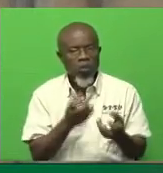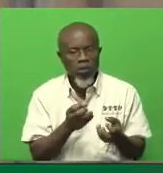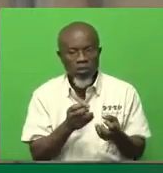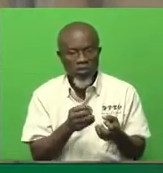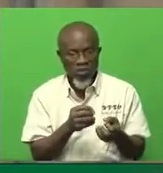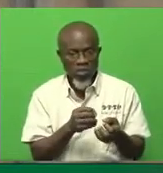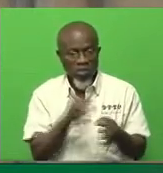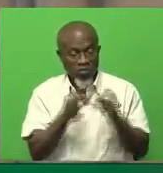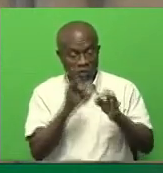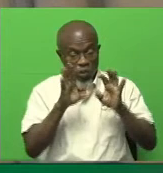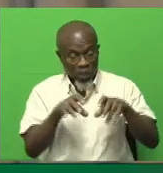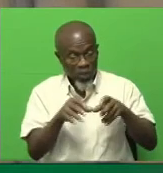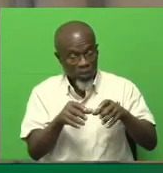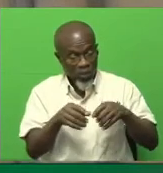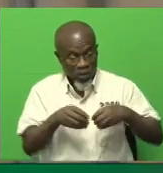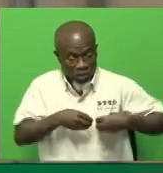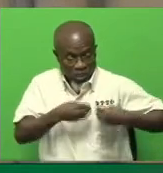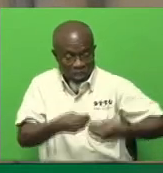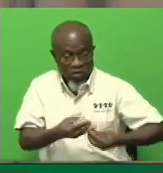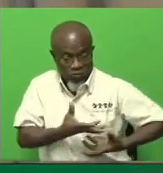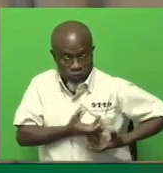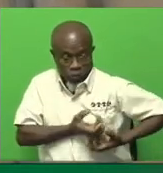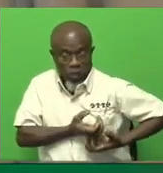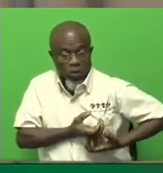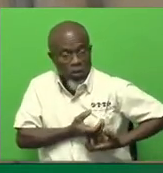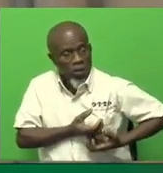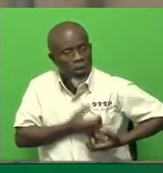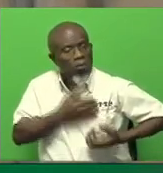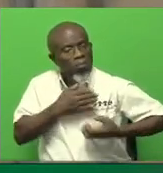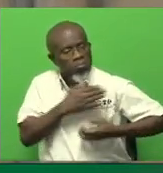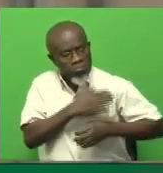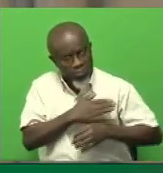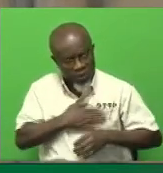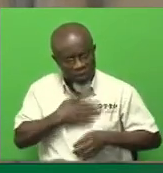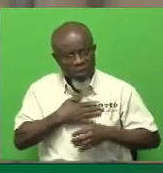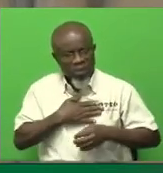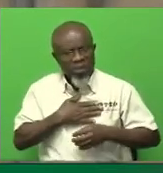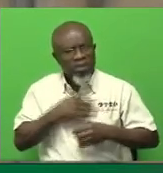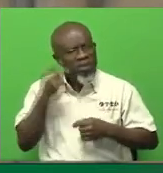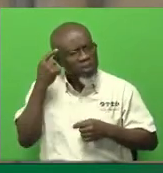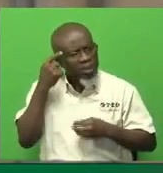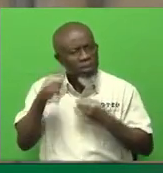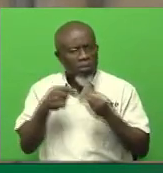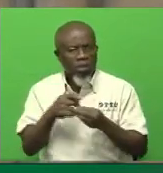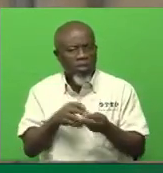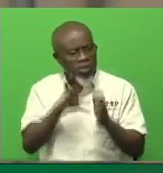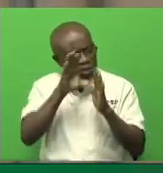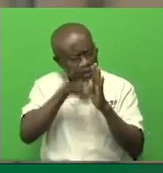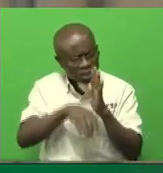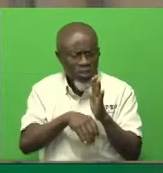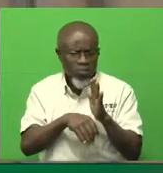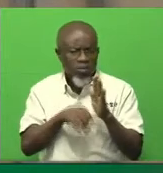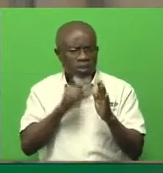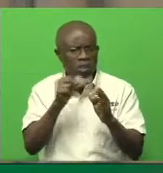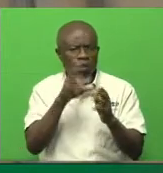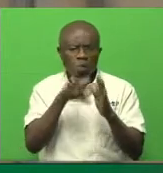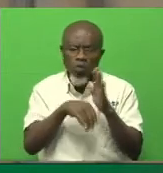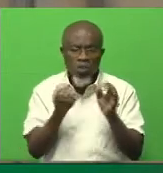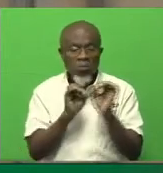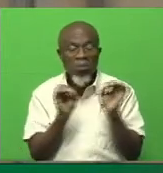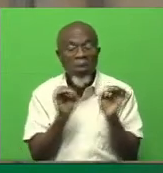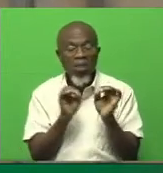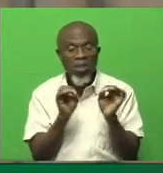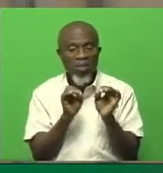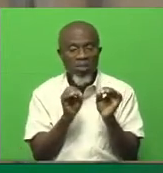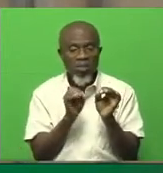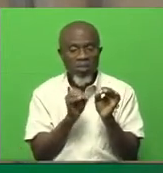if you can breastfeed your baby please mothers consider that it is cheap it costs you nothing and